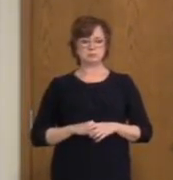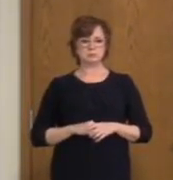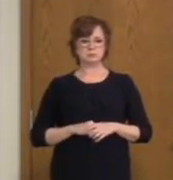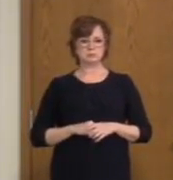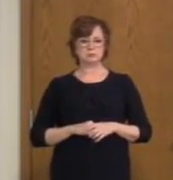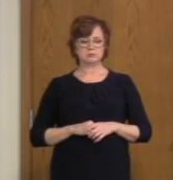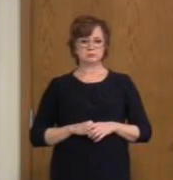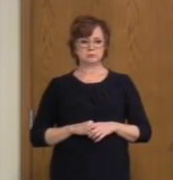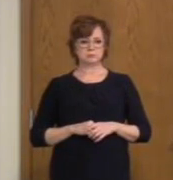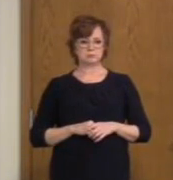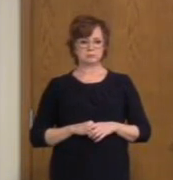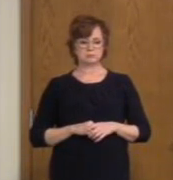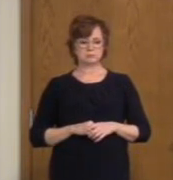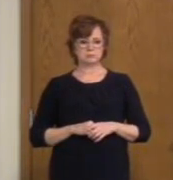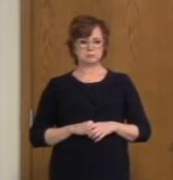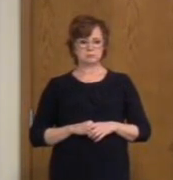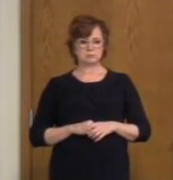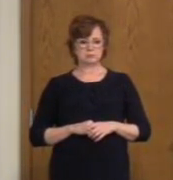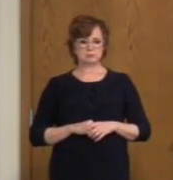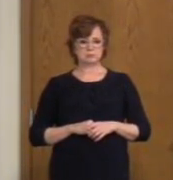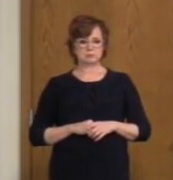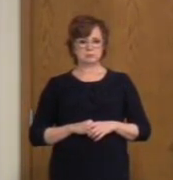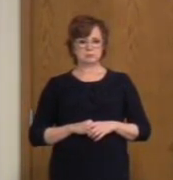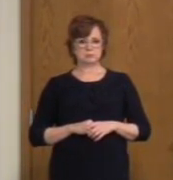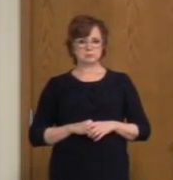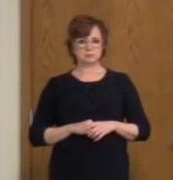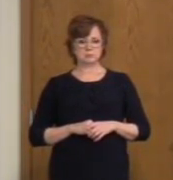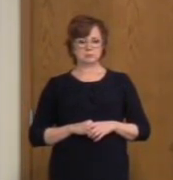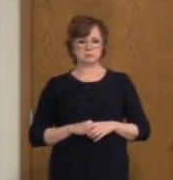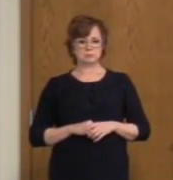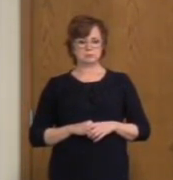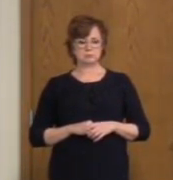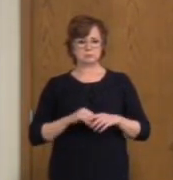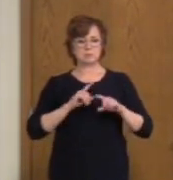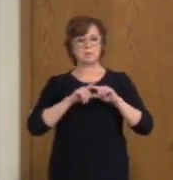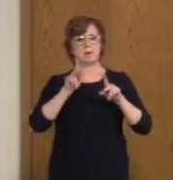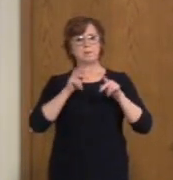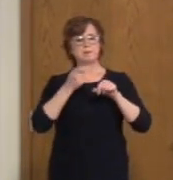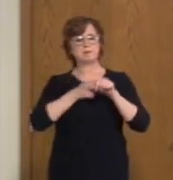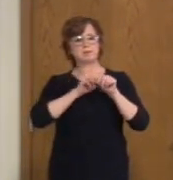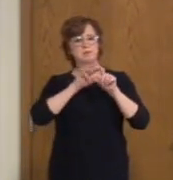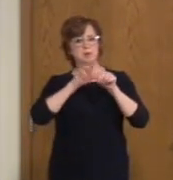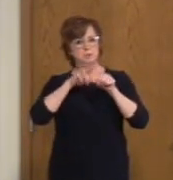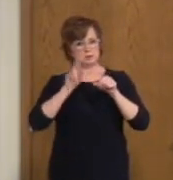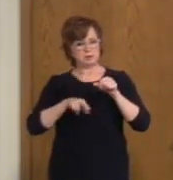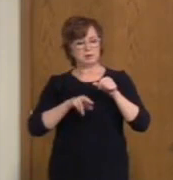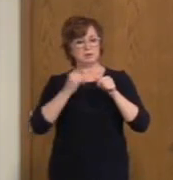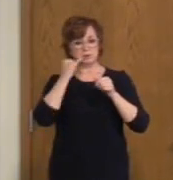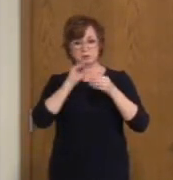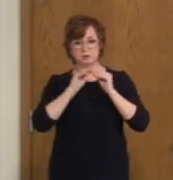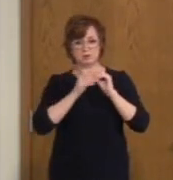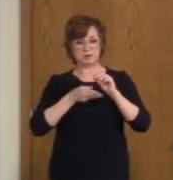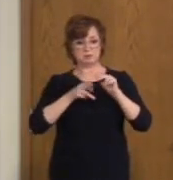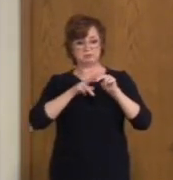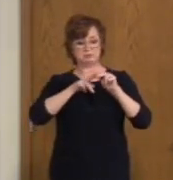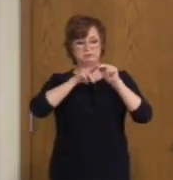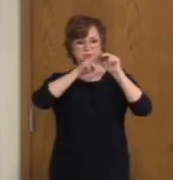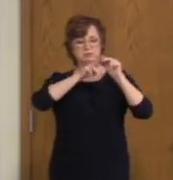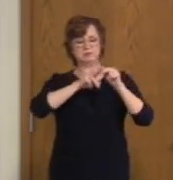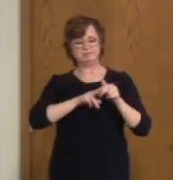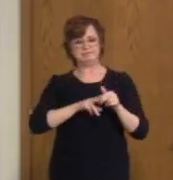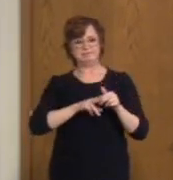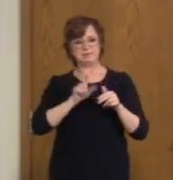and if things were to not continue in a positive trend or not stabilize, it could become more